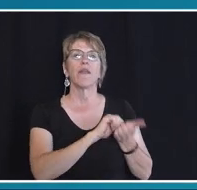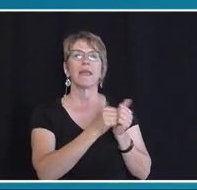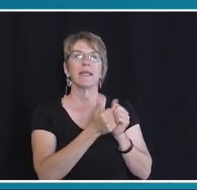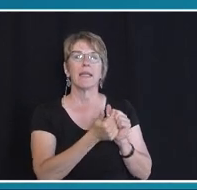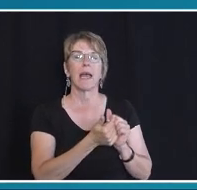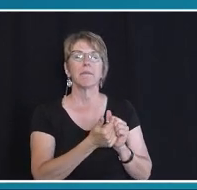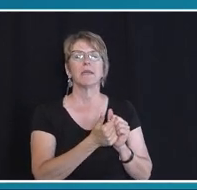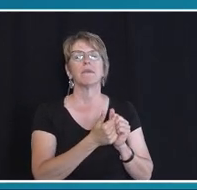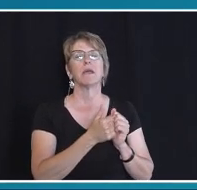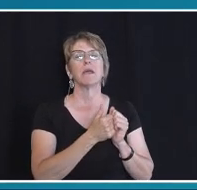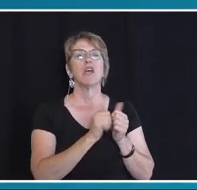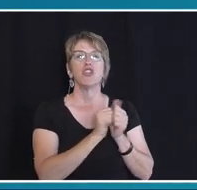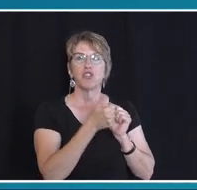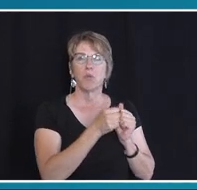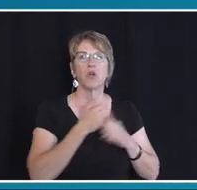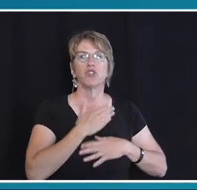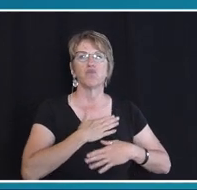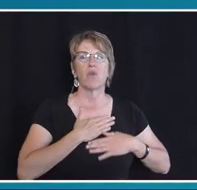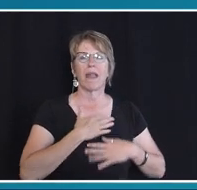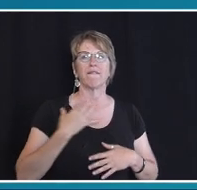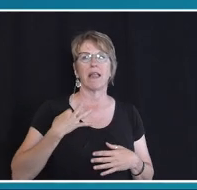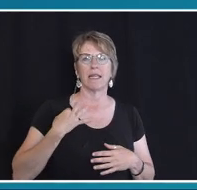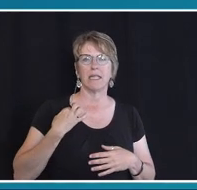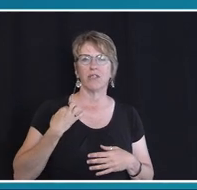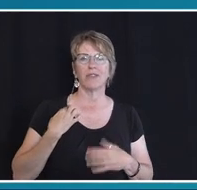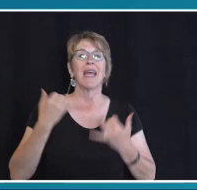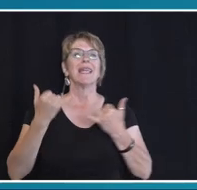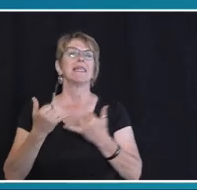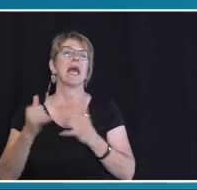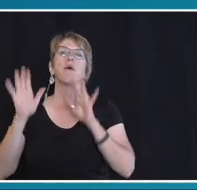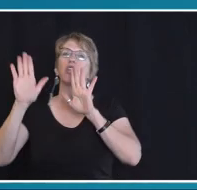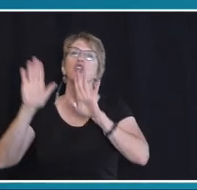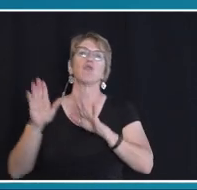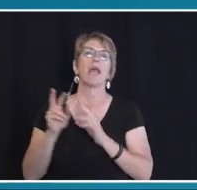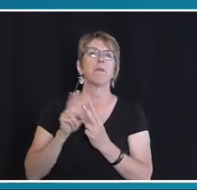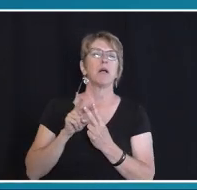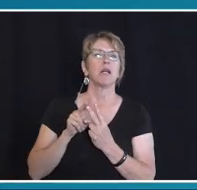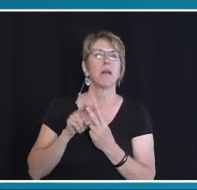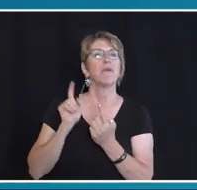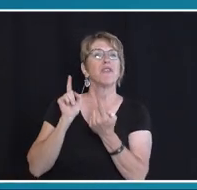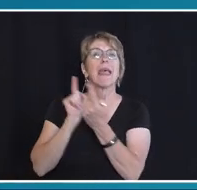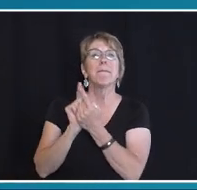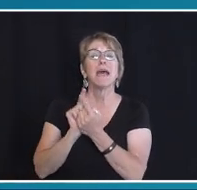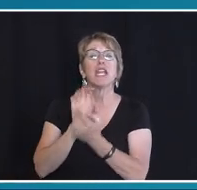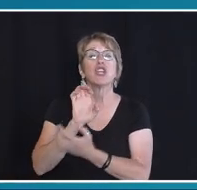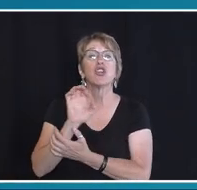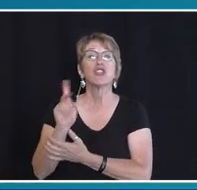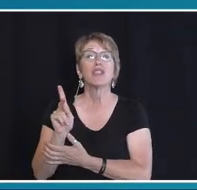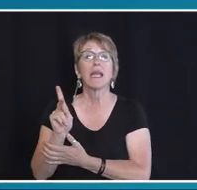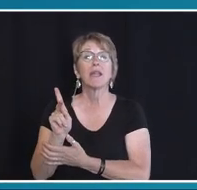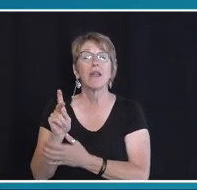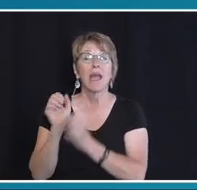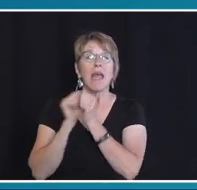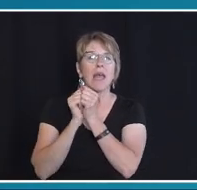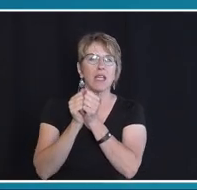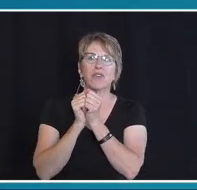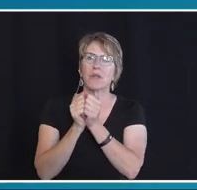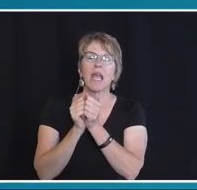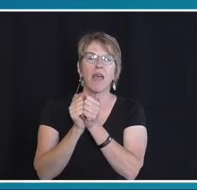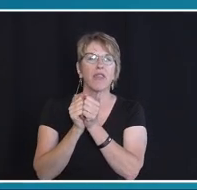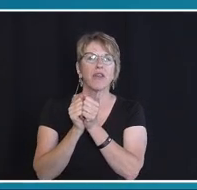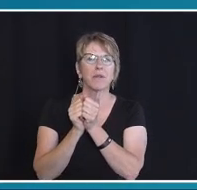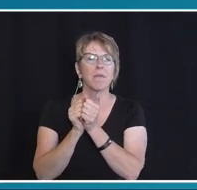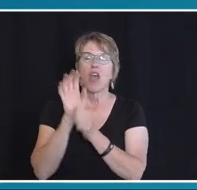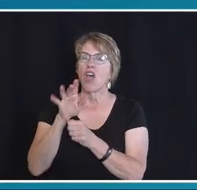rec volunteers. Now, I'm honored now to introduce you to an incredible couple who met at Courage Kenny and who together have created a life